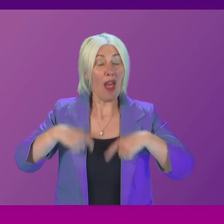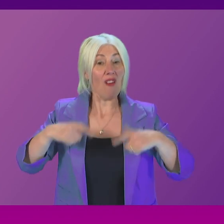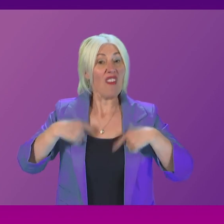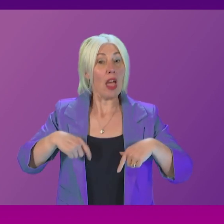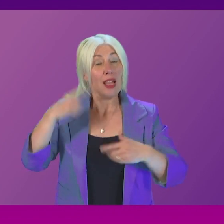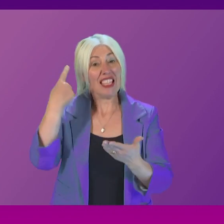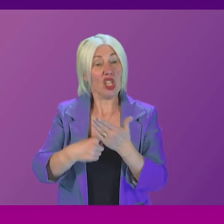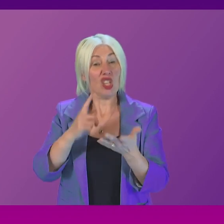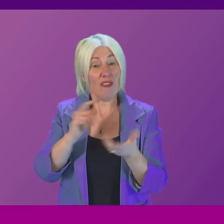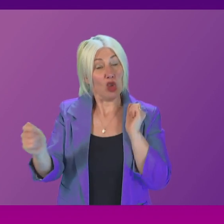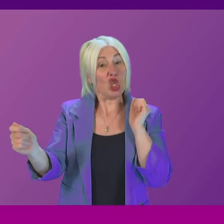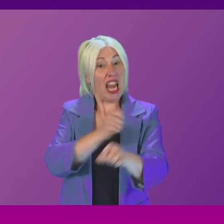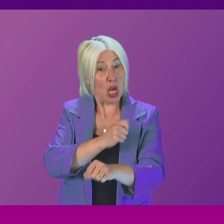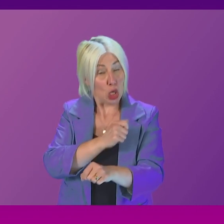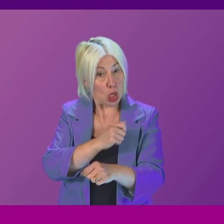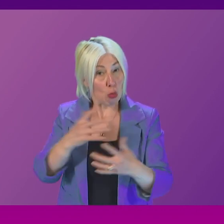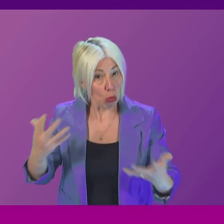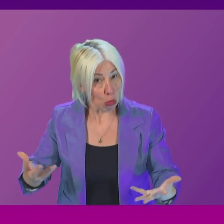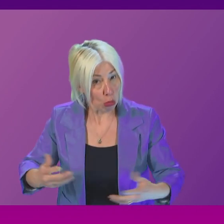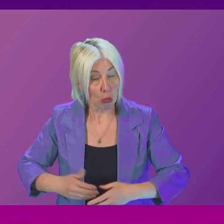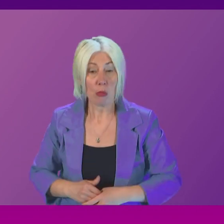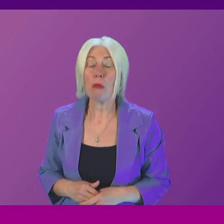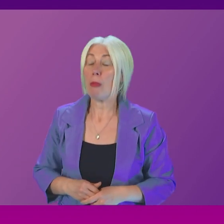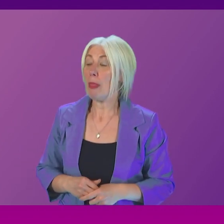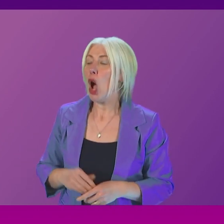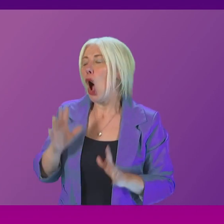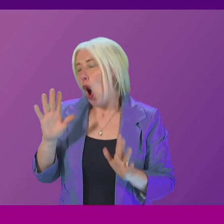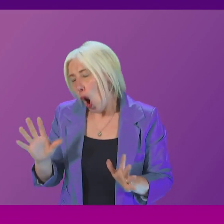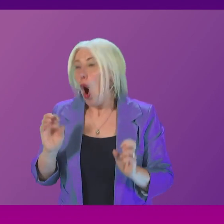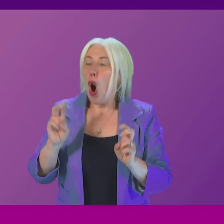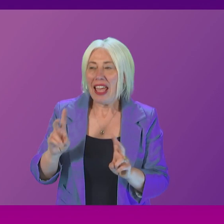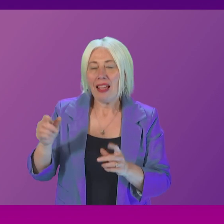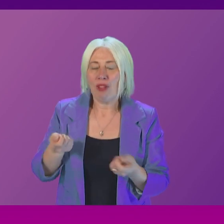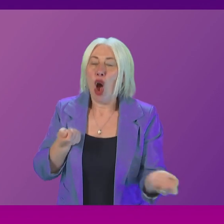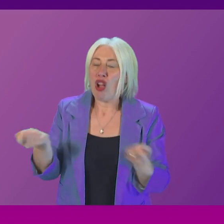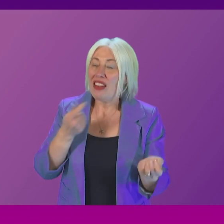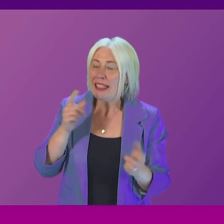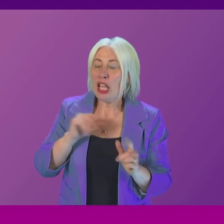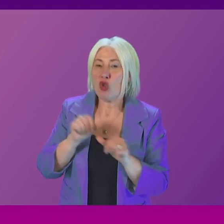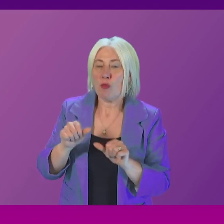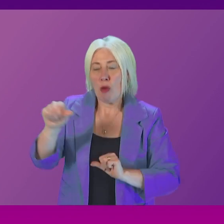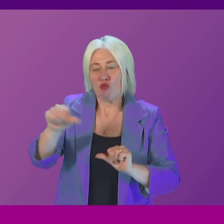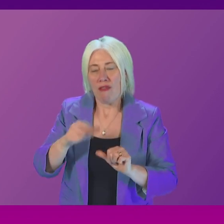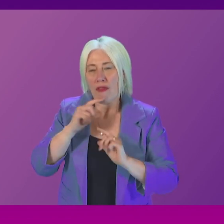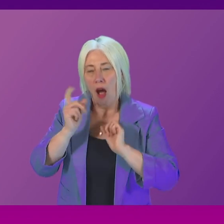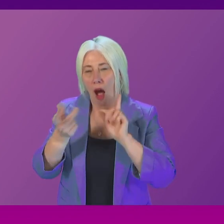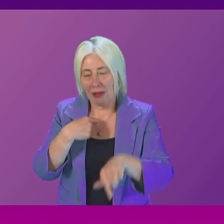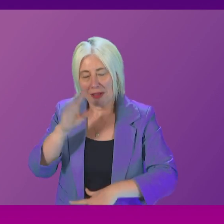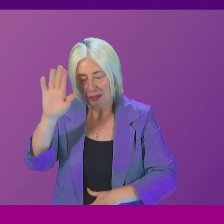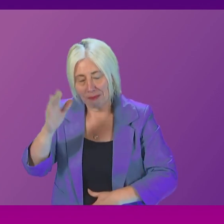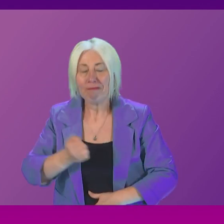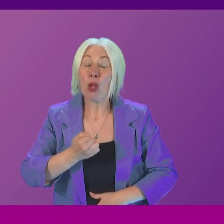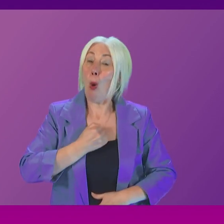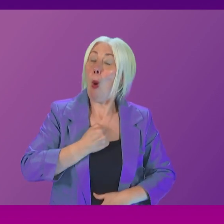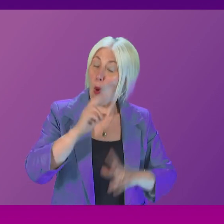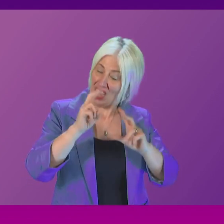Okay, the Convener's cue, I've had to be less loquacious, if I can be. In terms of our own analysis, we